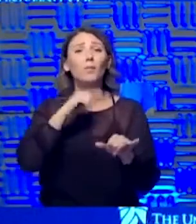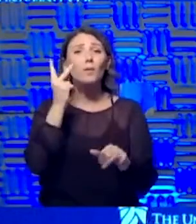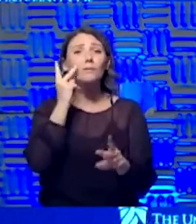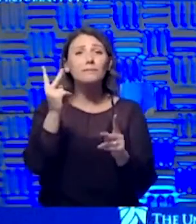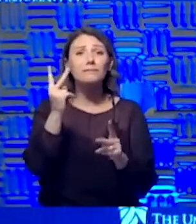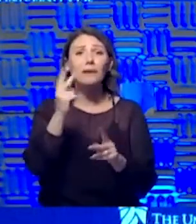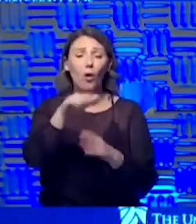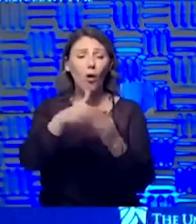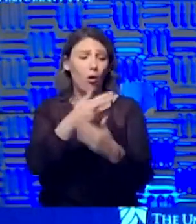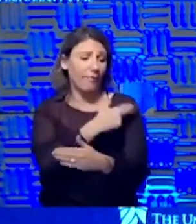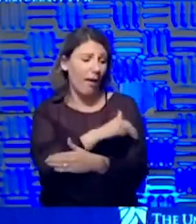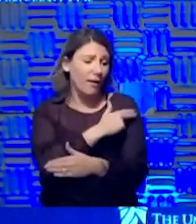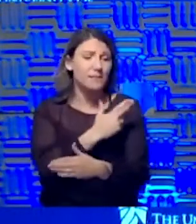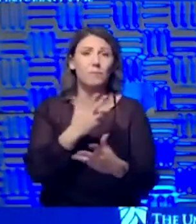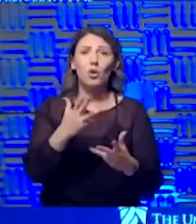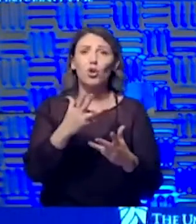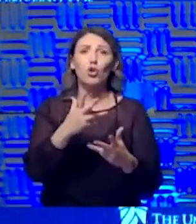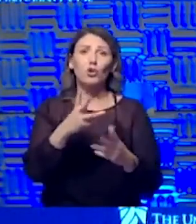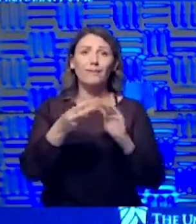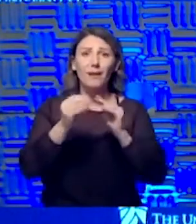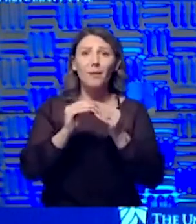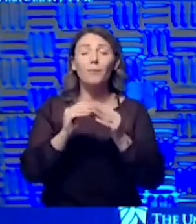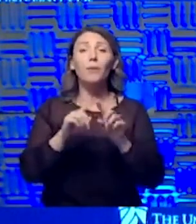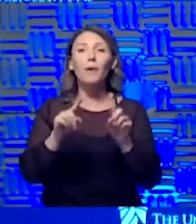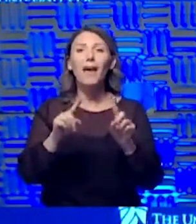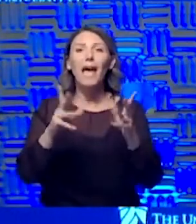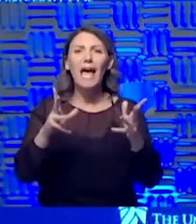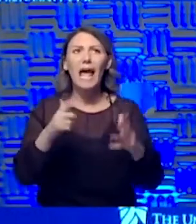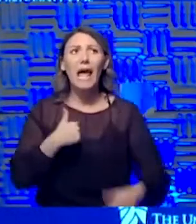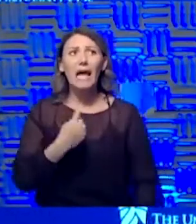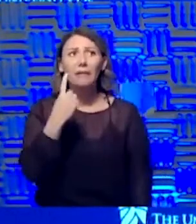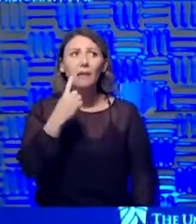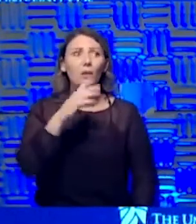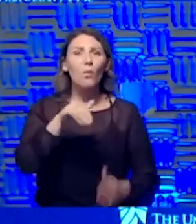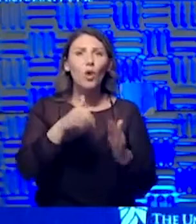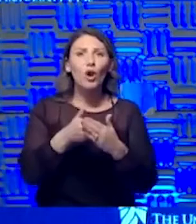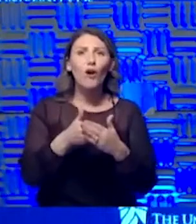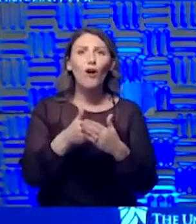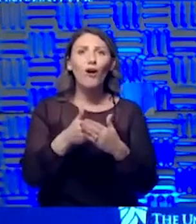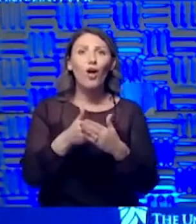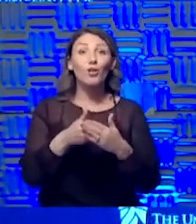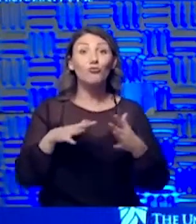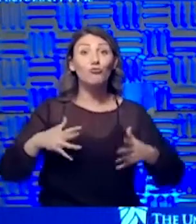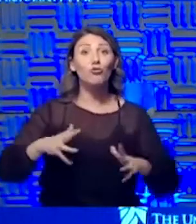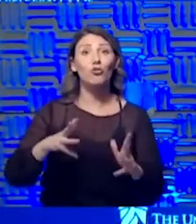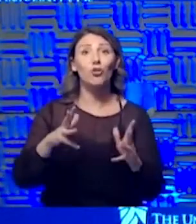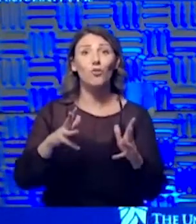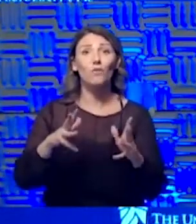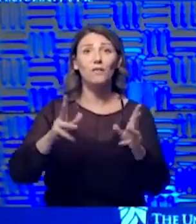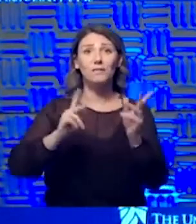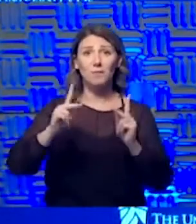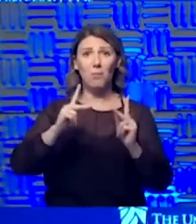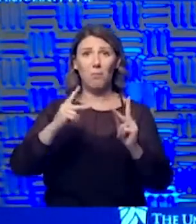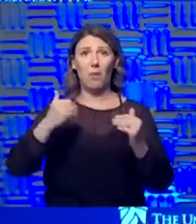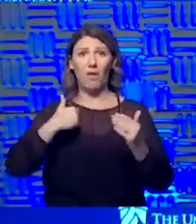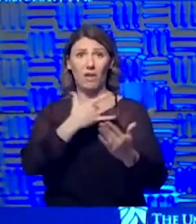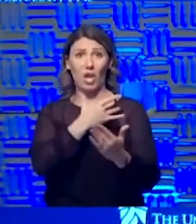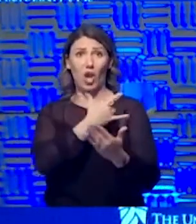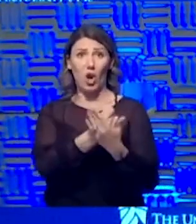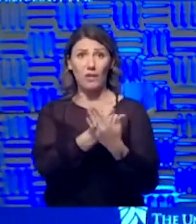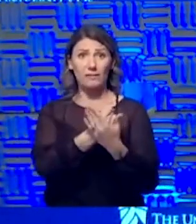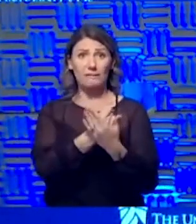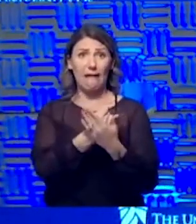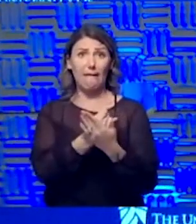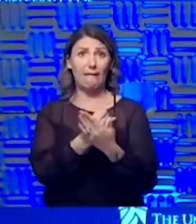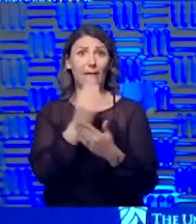But I think we're all a little nervous here about people having heart attacks at home. You know, Dr.